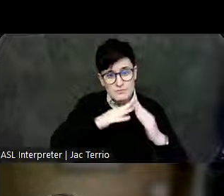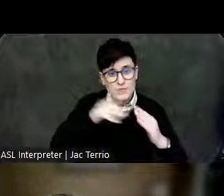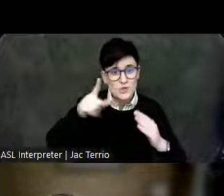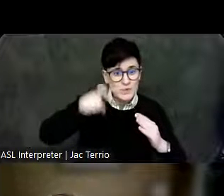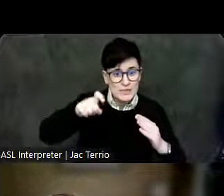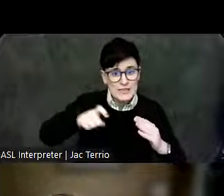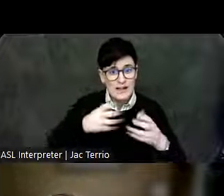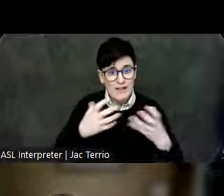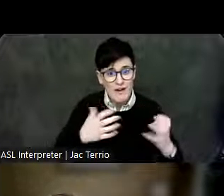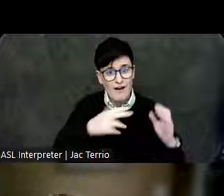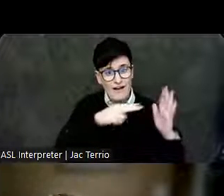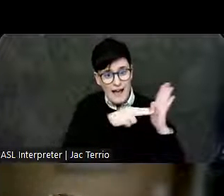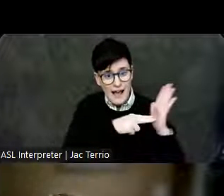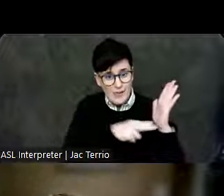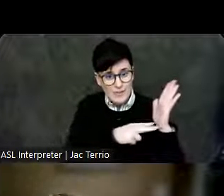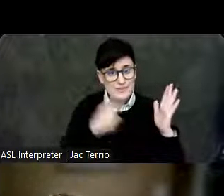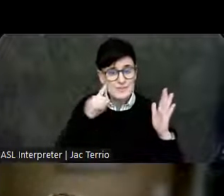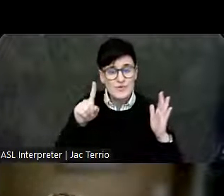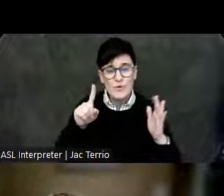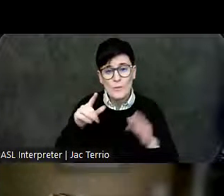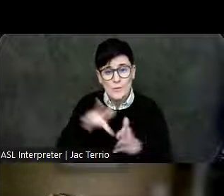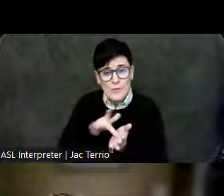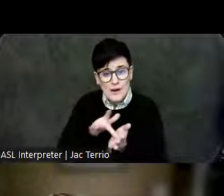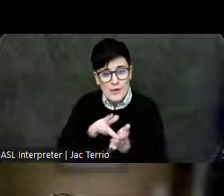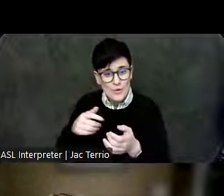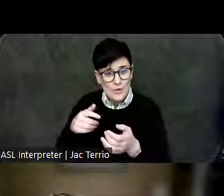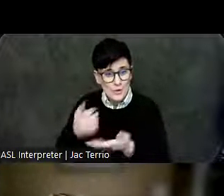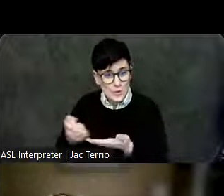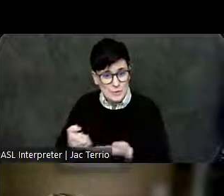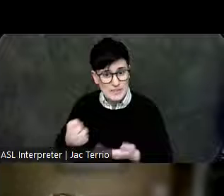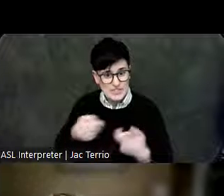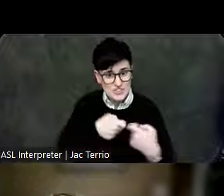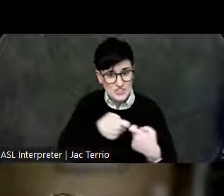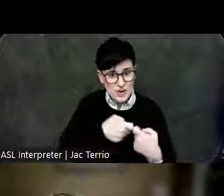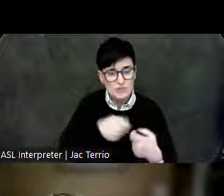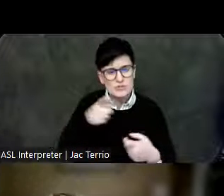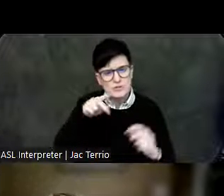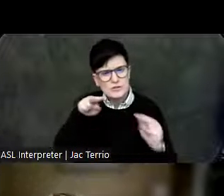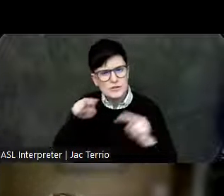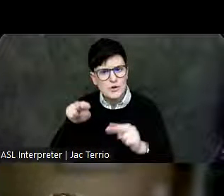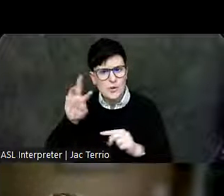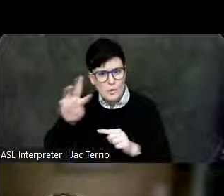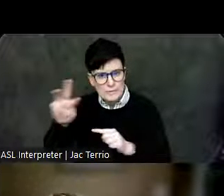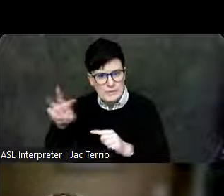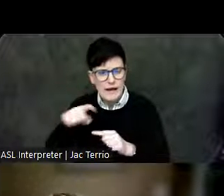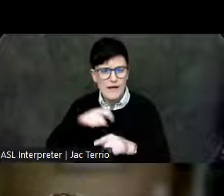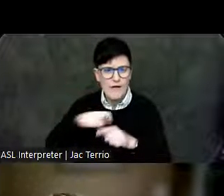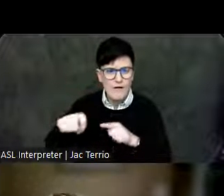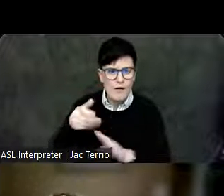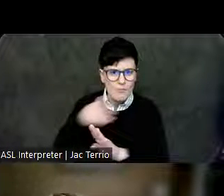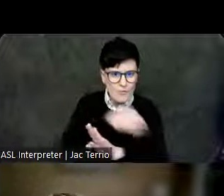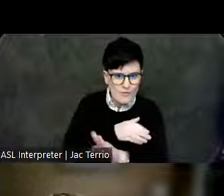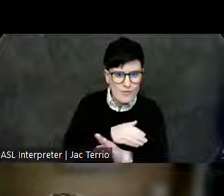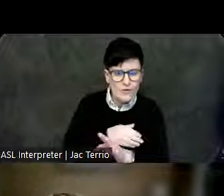equipment. Again, using checking on the websites, calling to see if